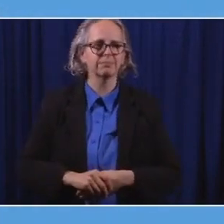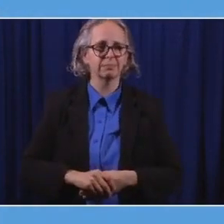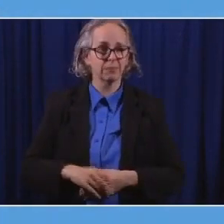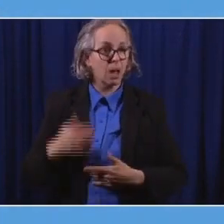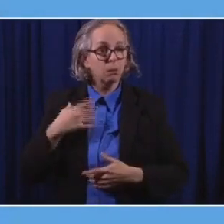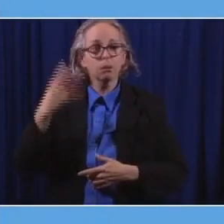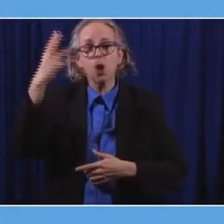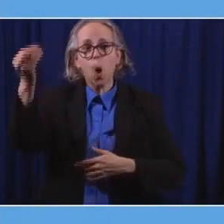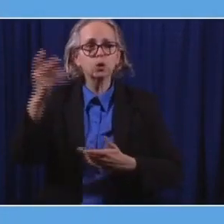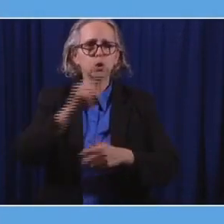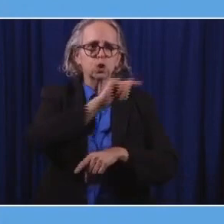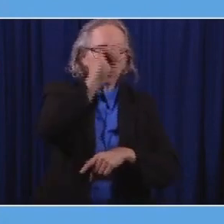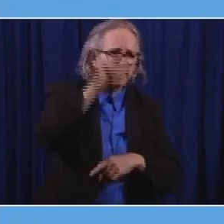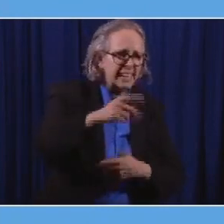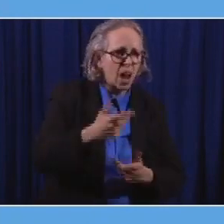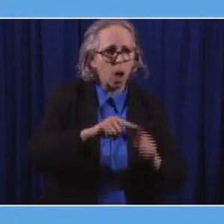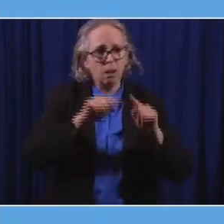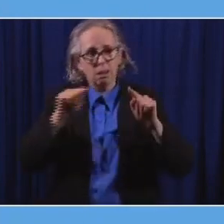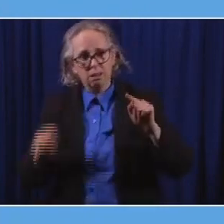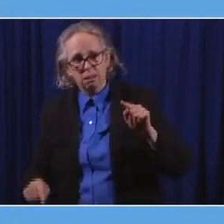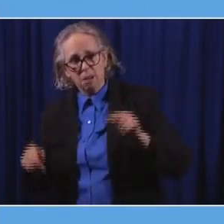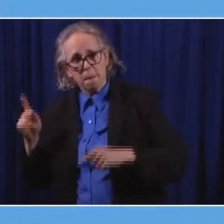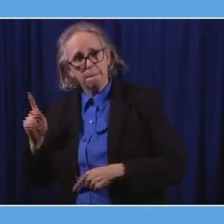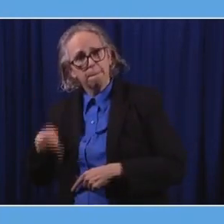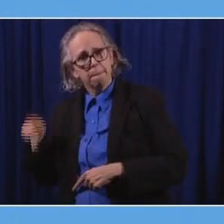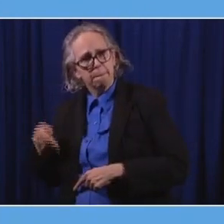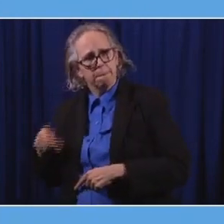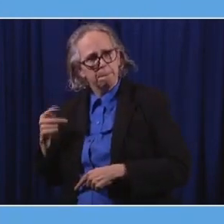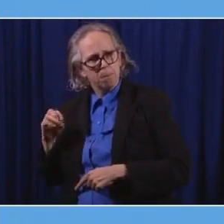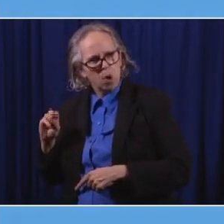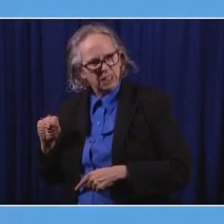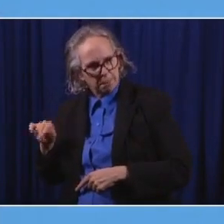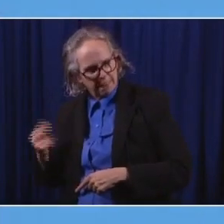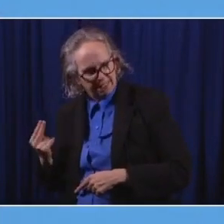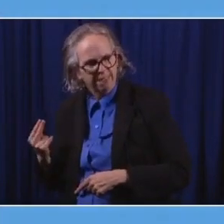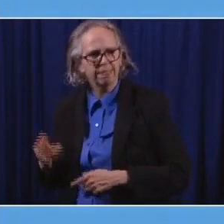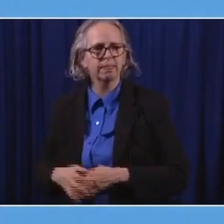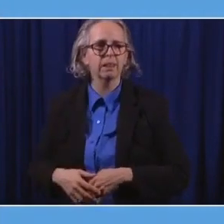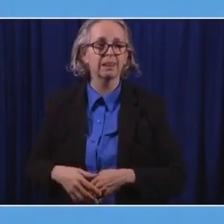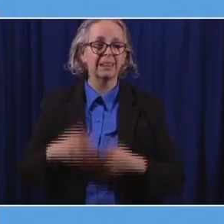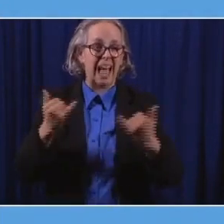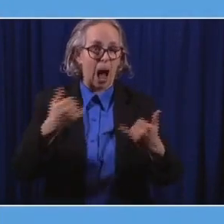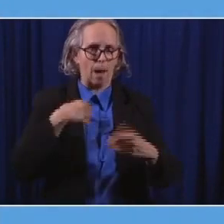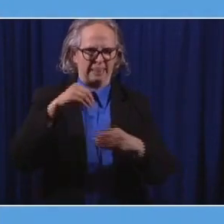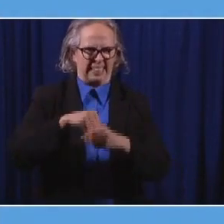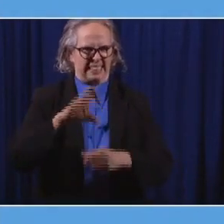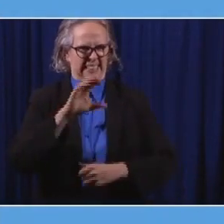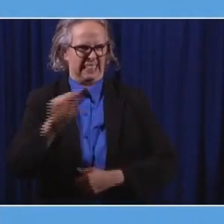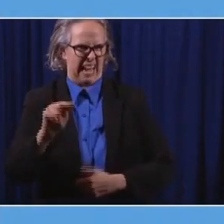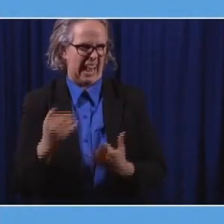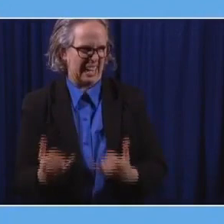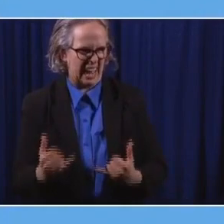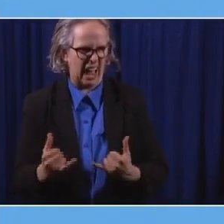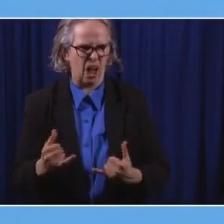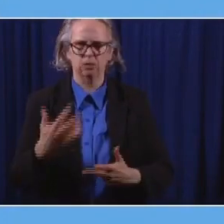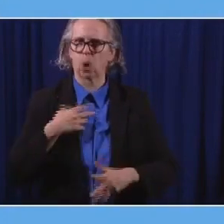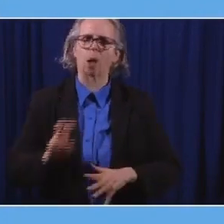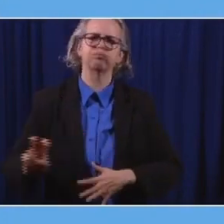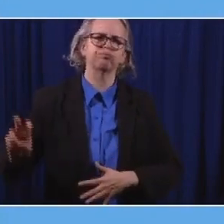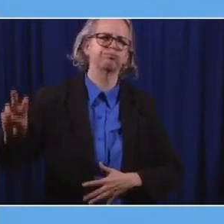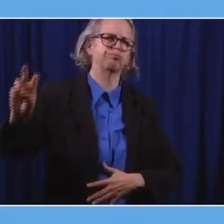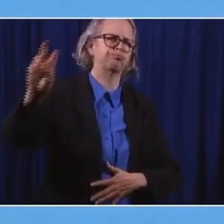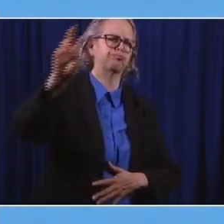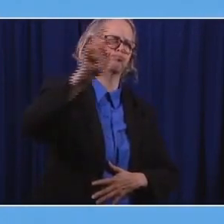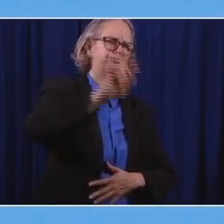Portsmouth. We're here in Cincinnati today. I've been as far east as Gallipolis. Been all over the state doing testing. We put